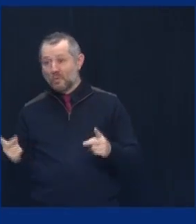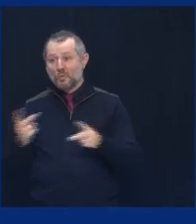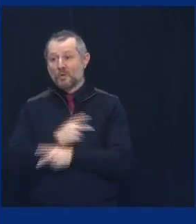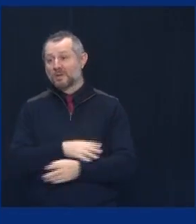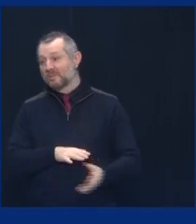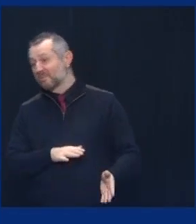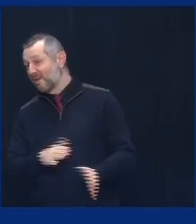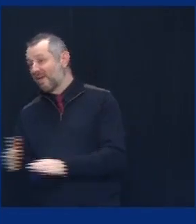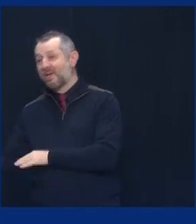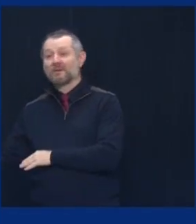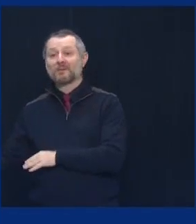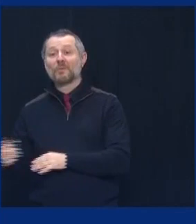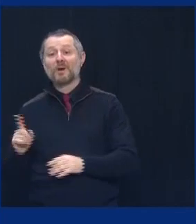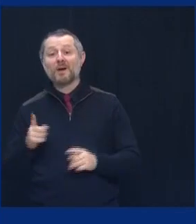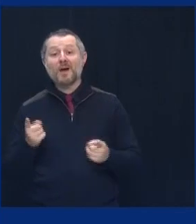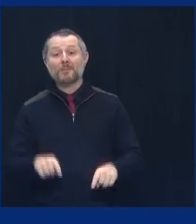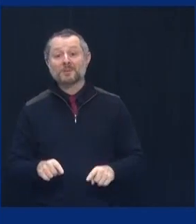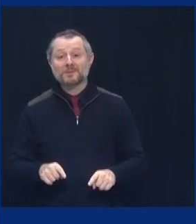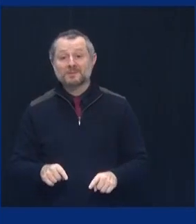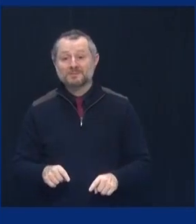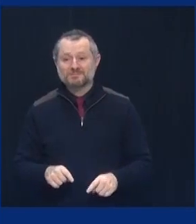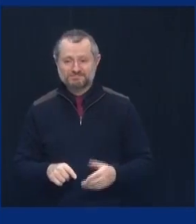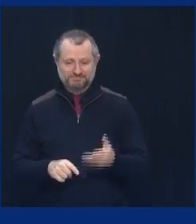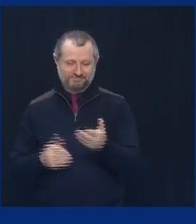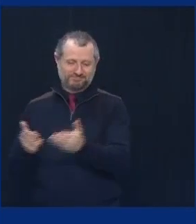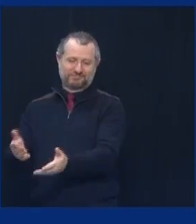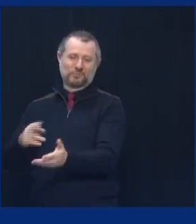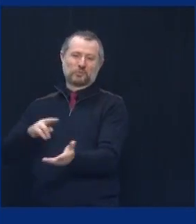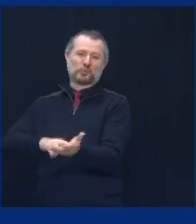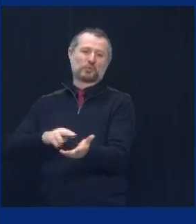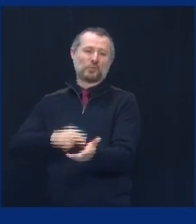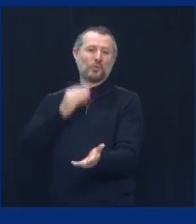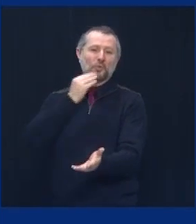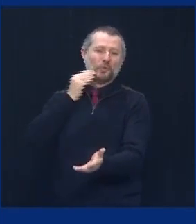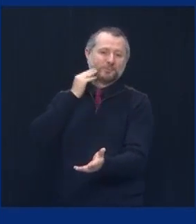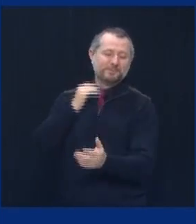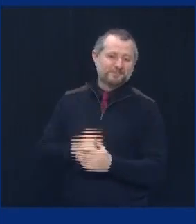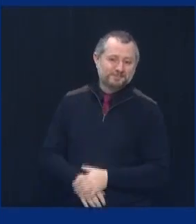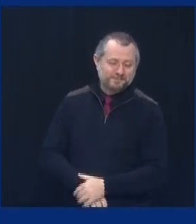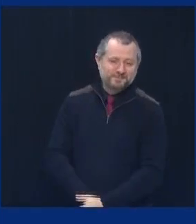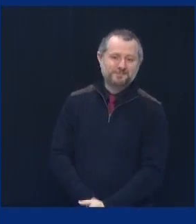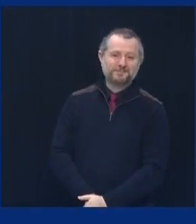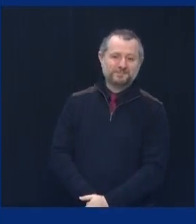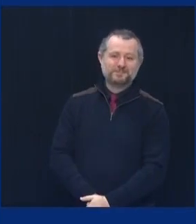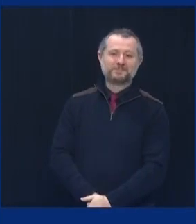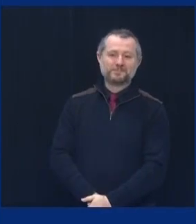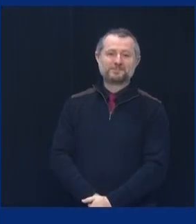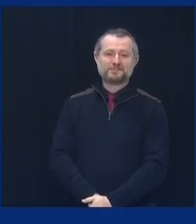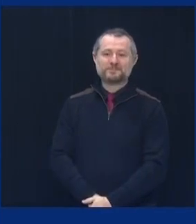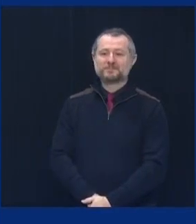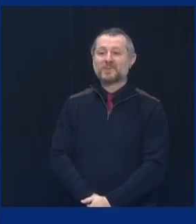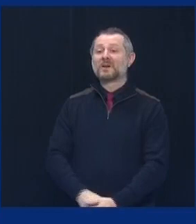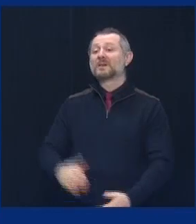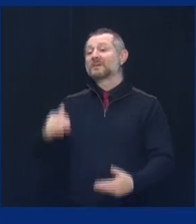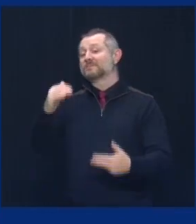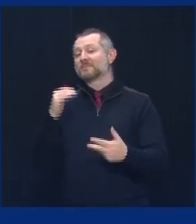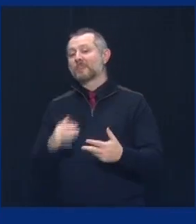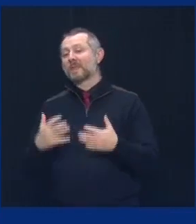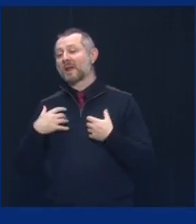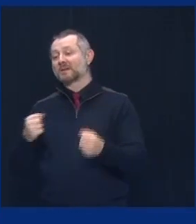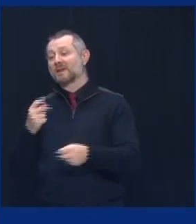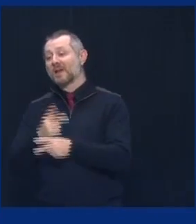spread, all the arrows point to nursing homes first and foremost. Then it goes to healthcare